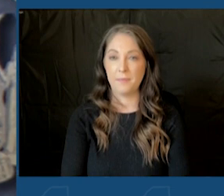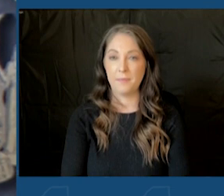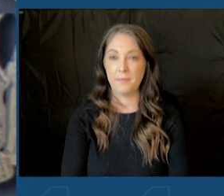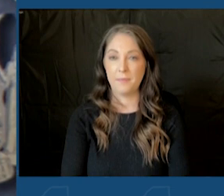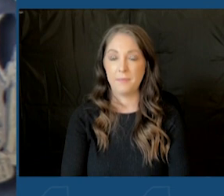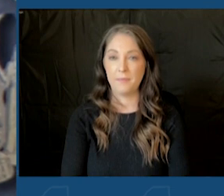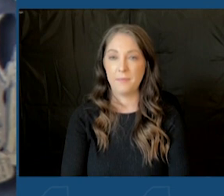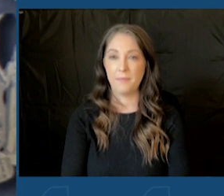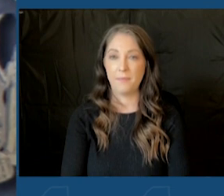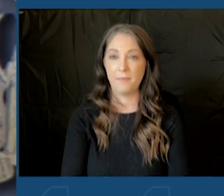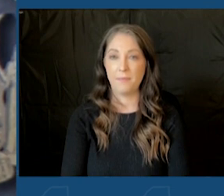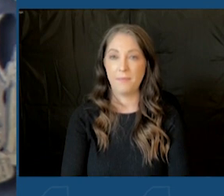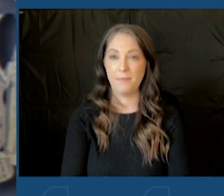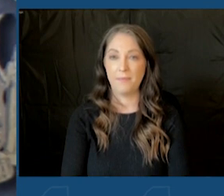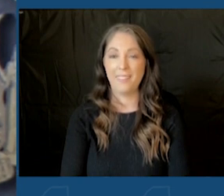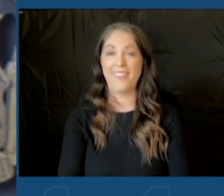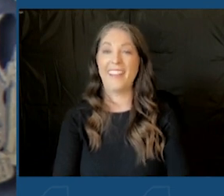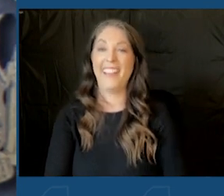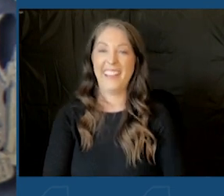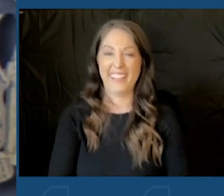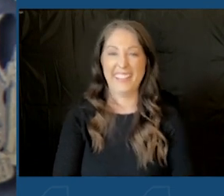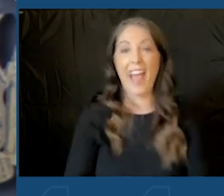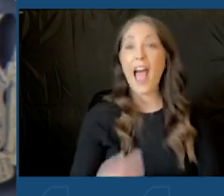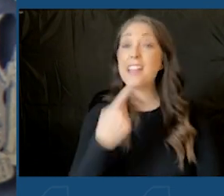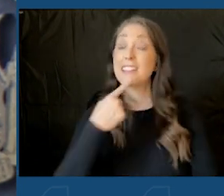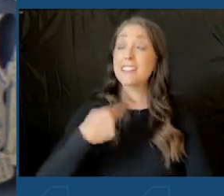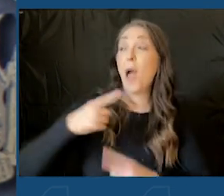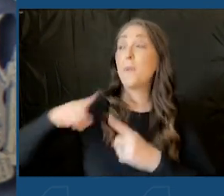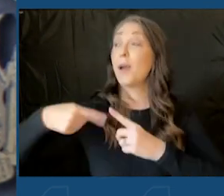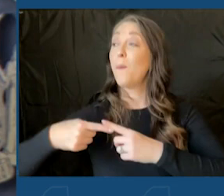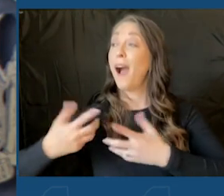Let me know when you're gonna do it.